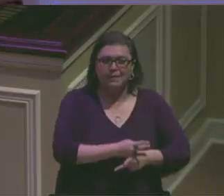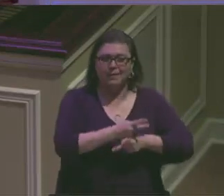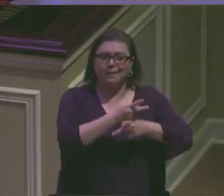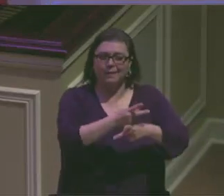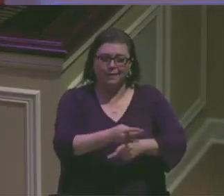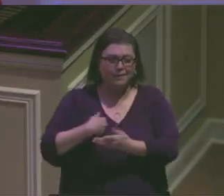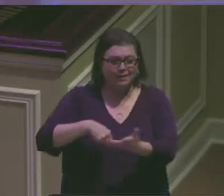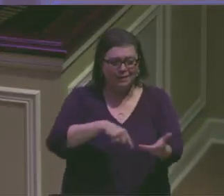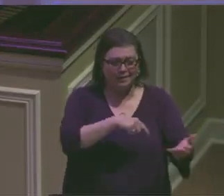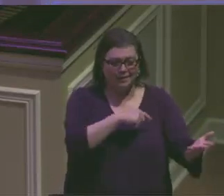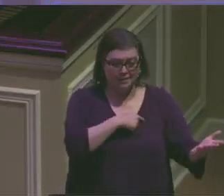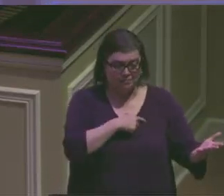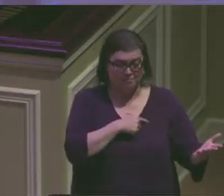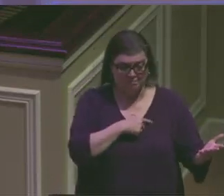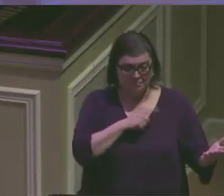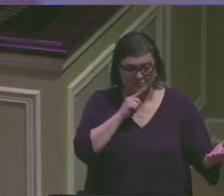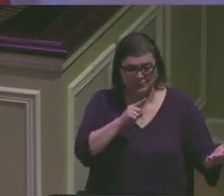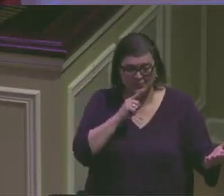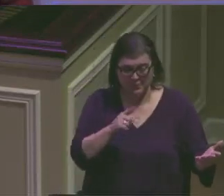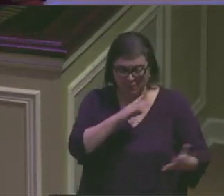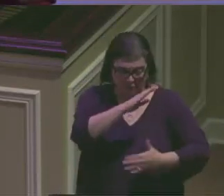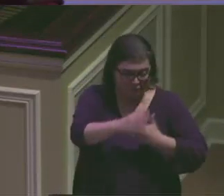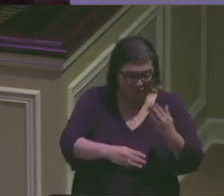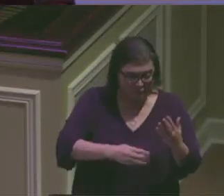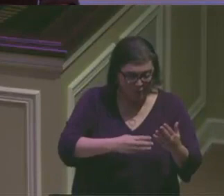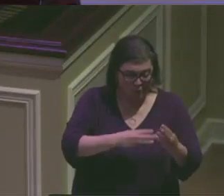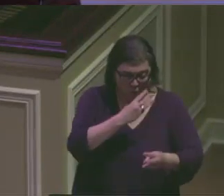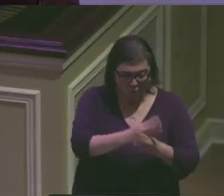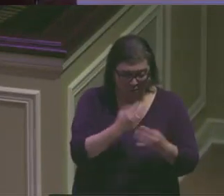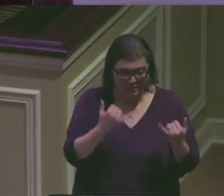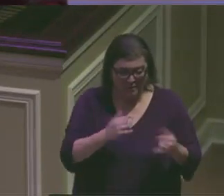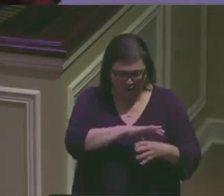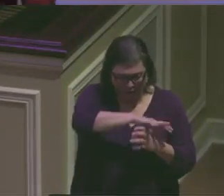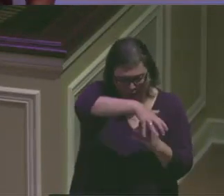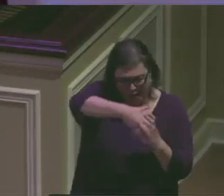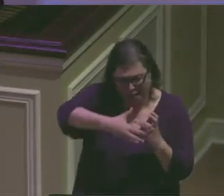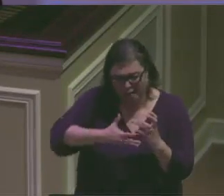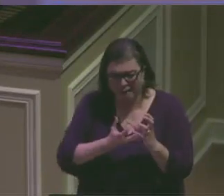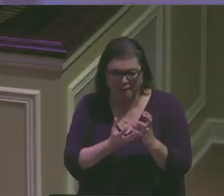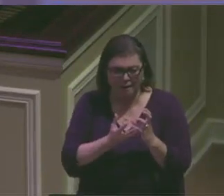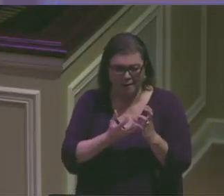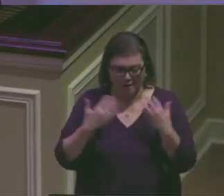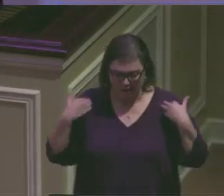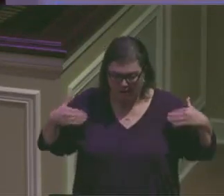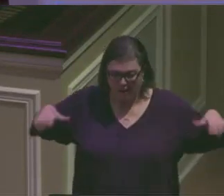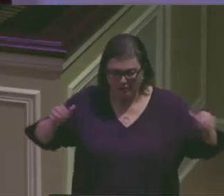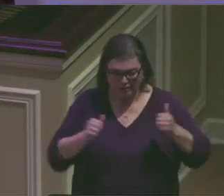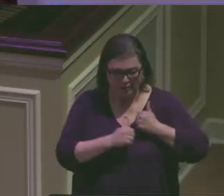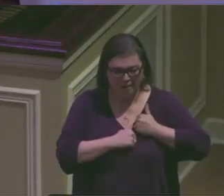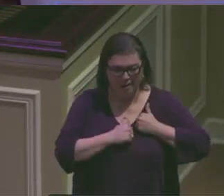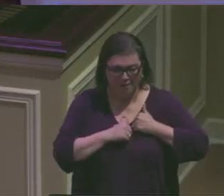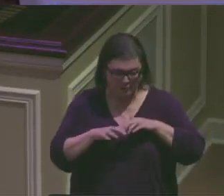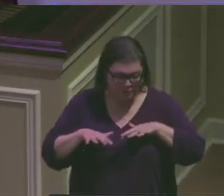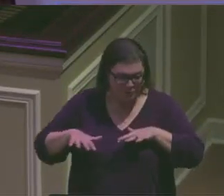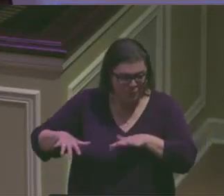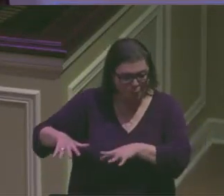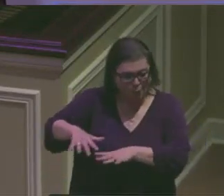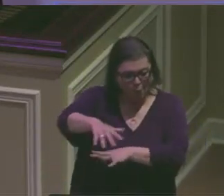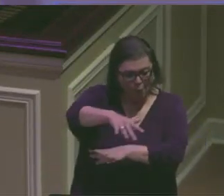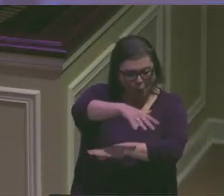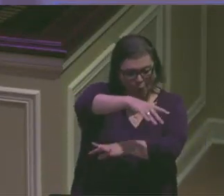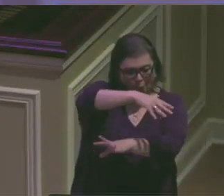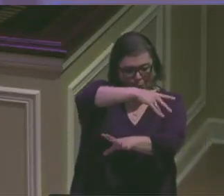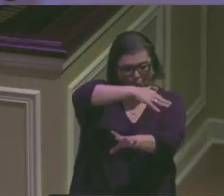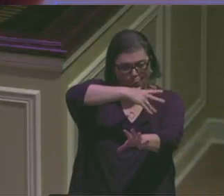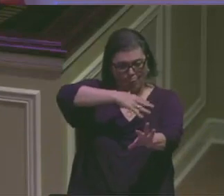planet, around this earth, angel armies are protecting. They're encircling, waiting on the Father